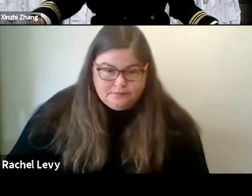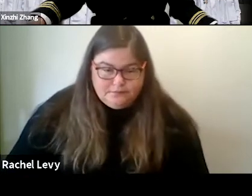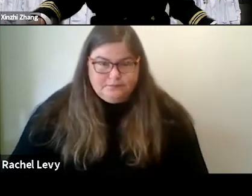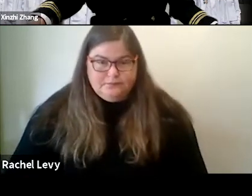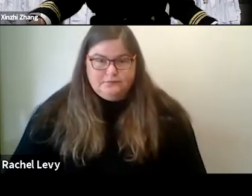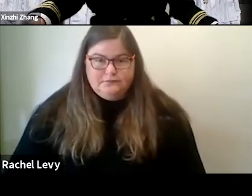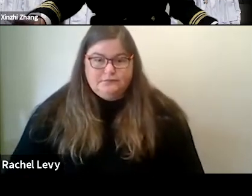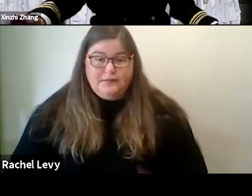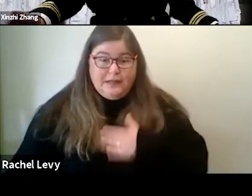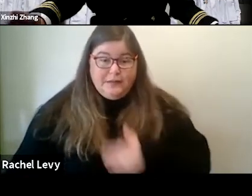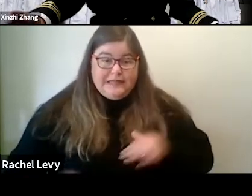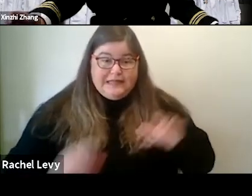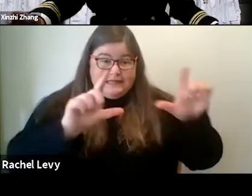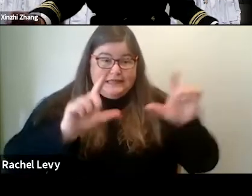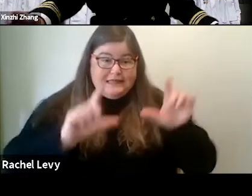Next slide, please.